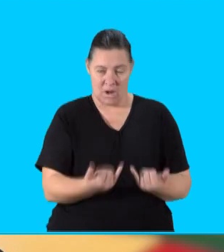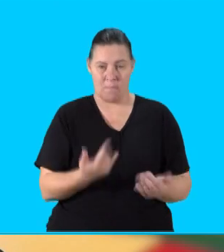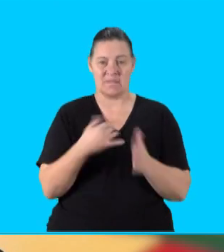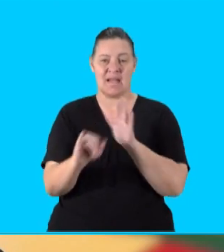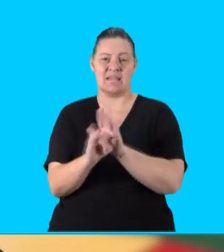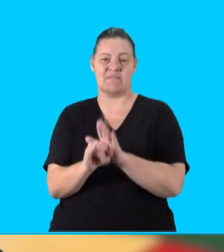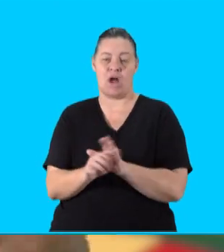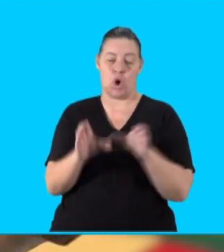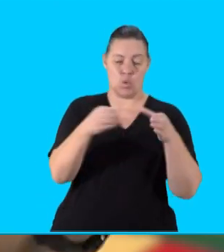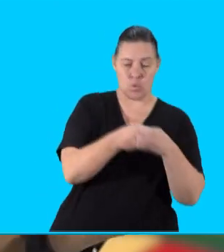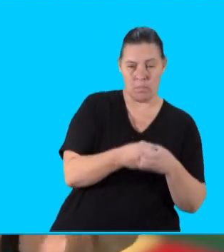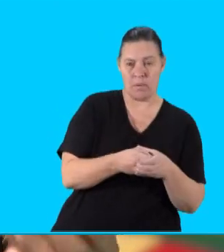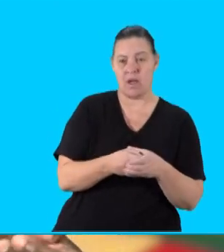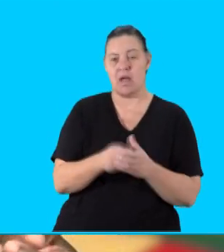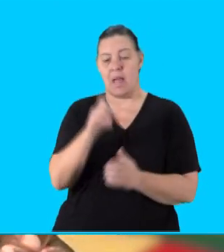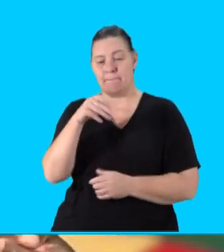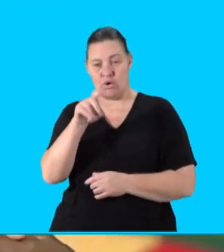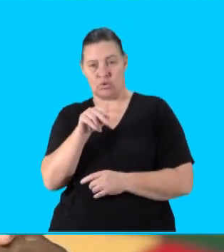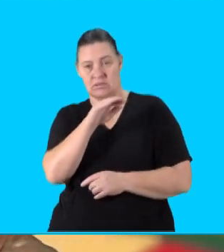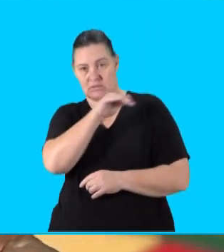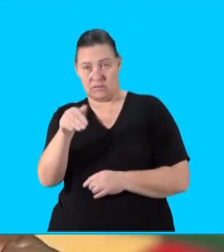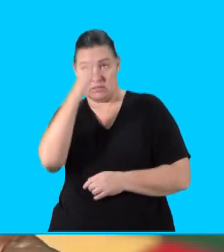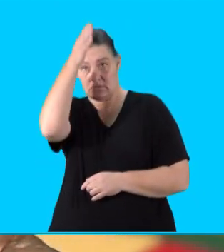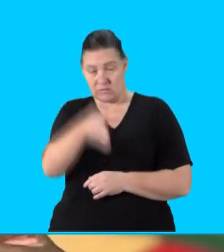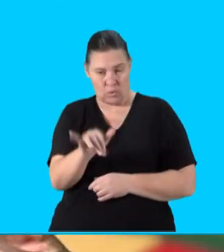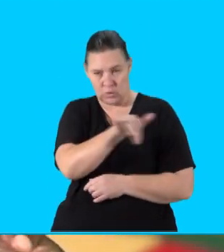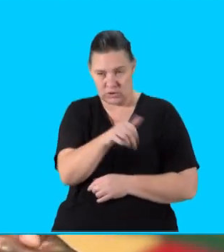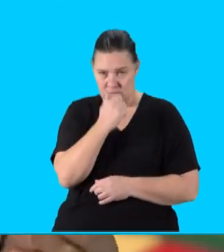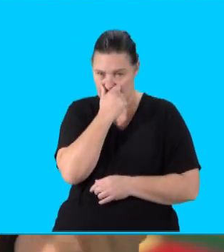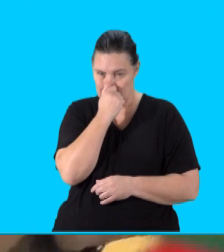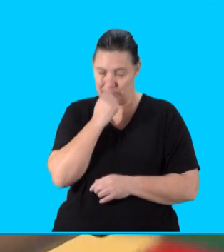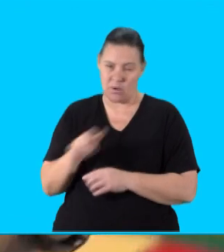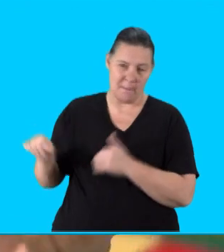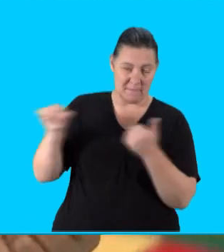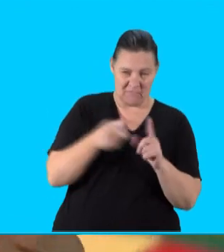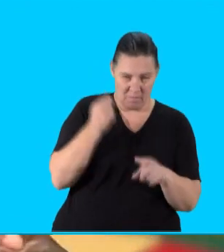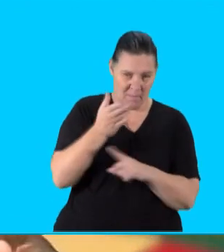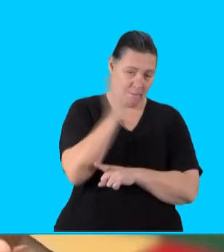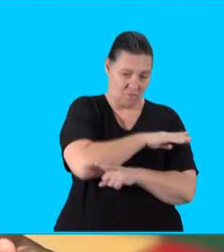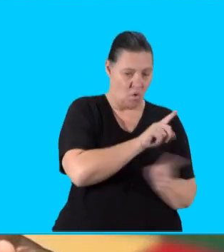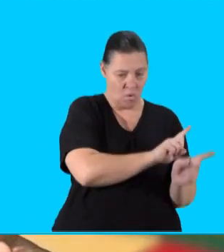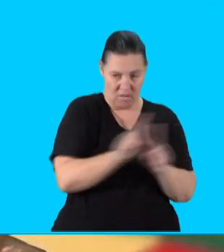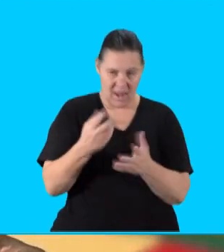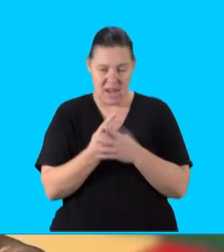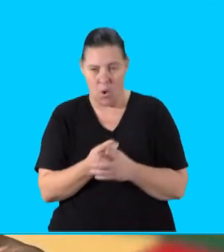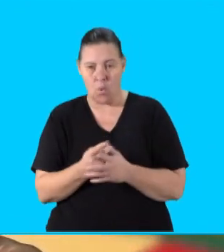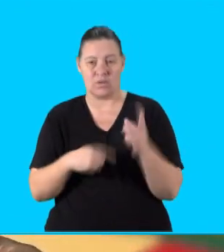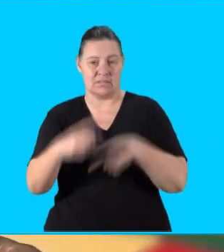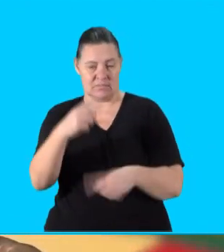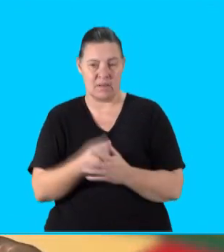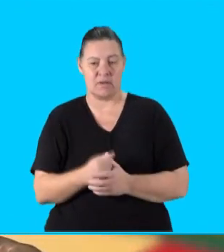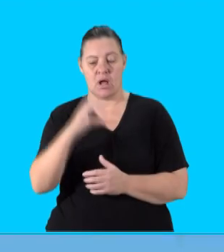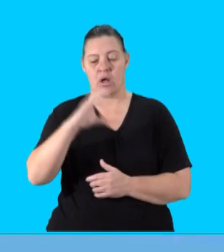need to identify the group and the period that we find these elements. So we're going backwards from that previous question.